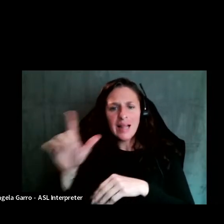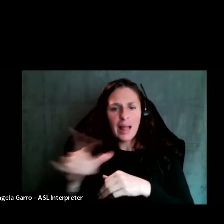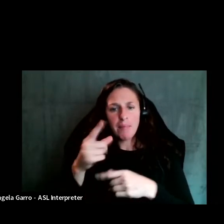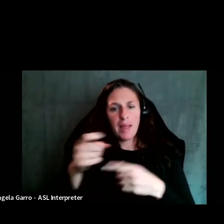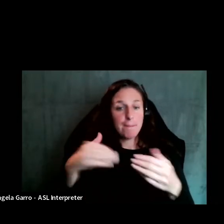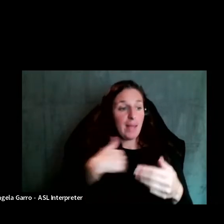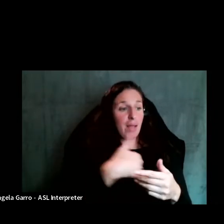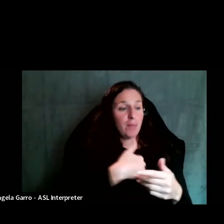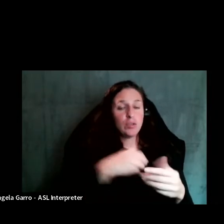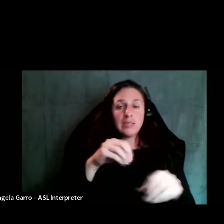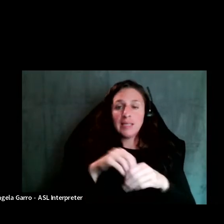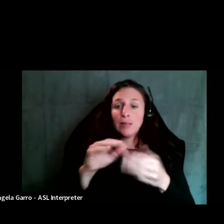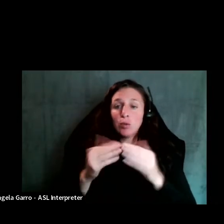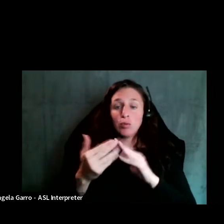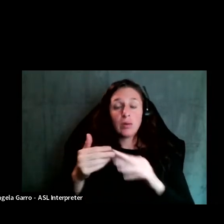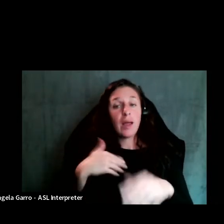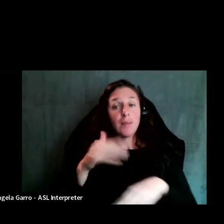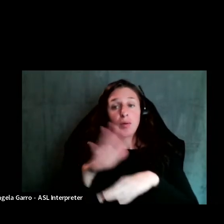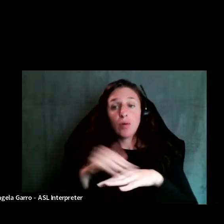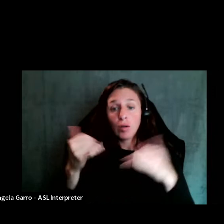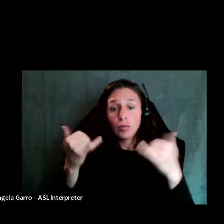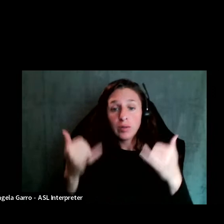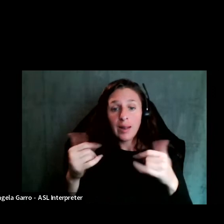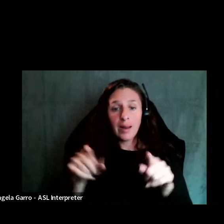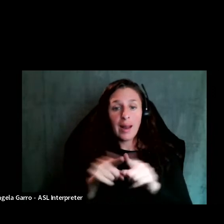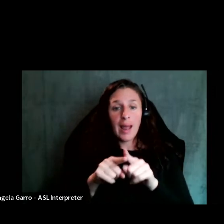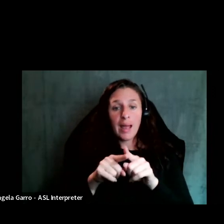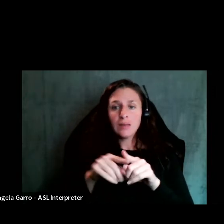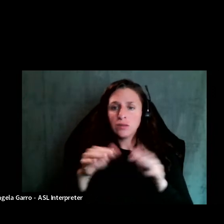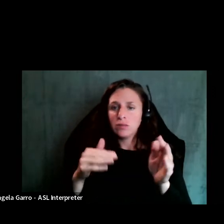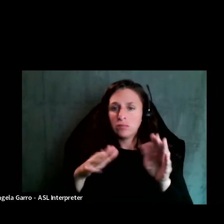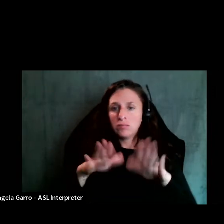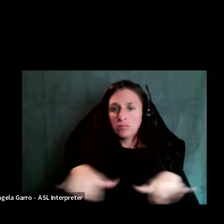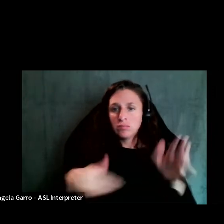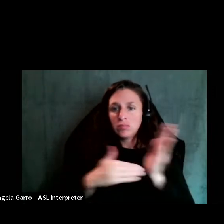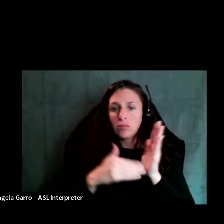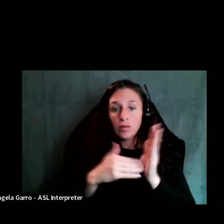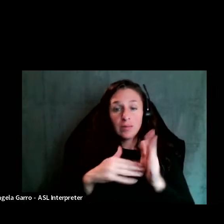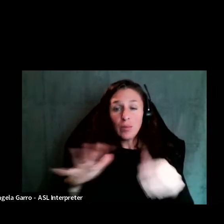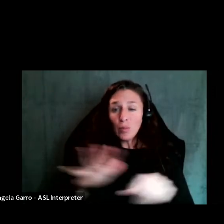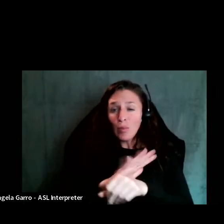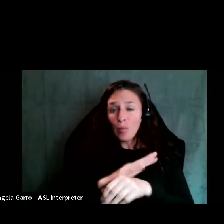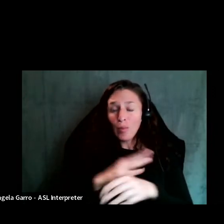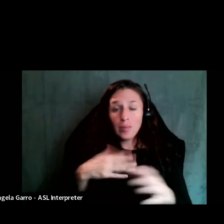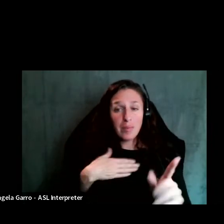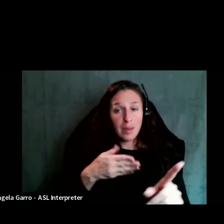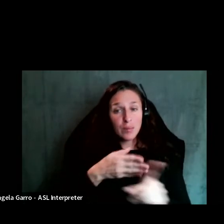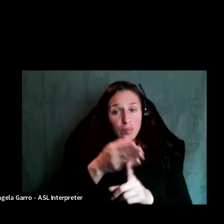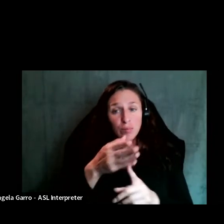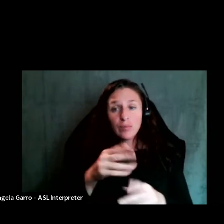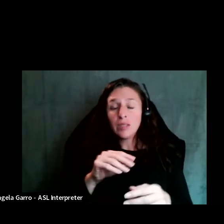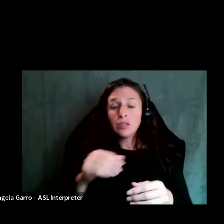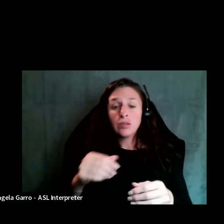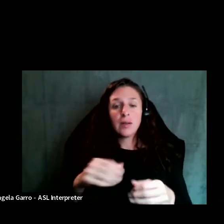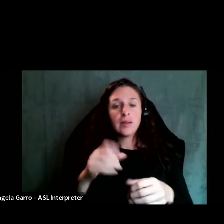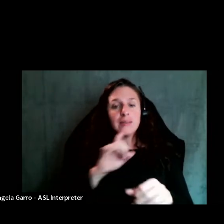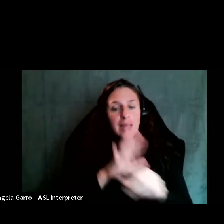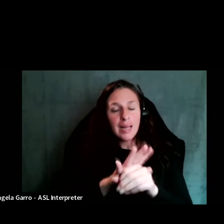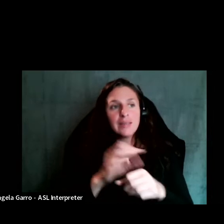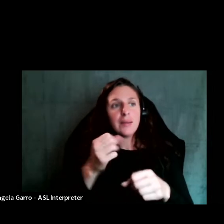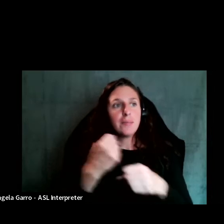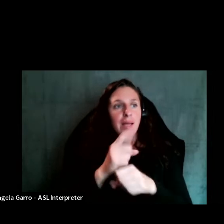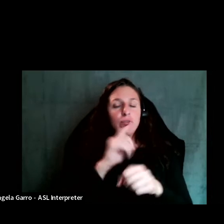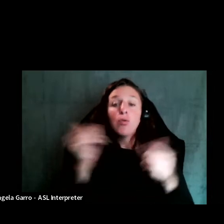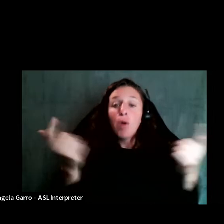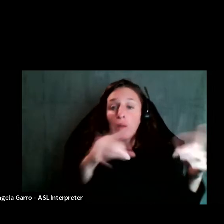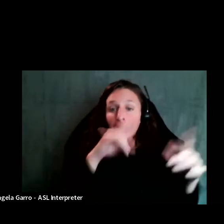community. I'm calling in today as a pediatrician. The entirety of my profession is dedicated to making sure all children are healthy and safe,